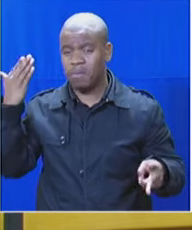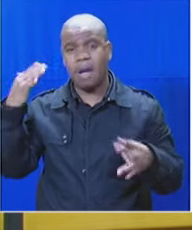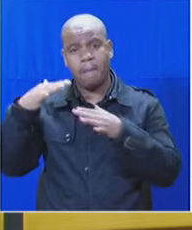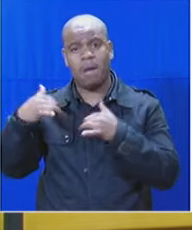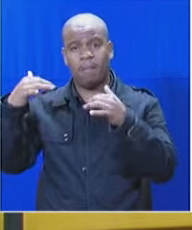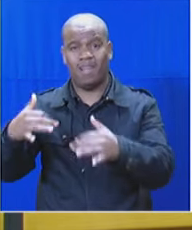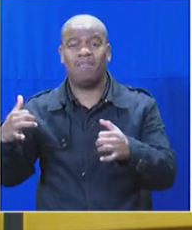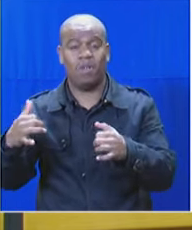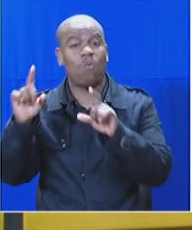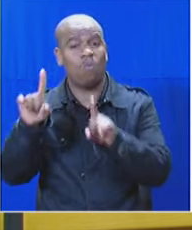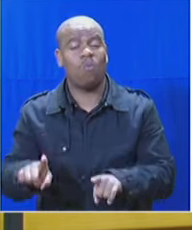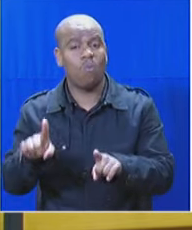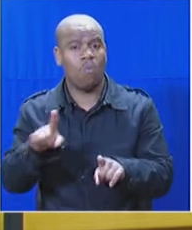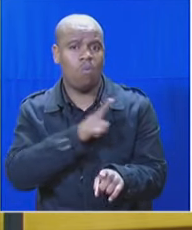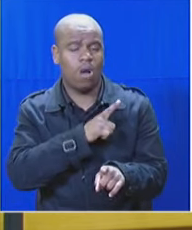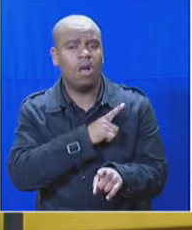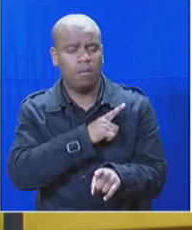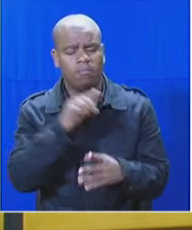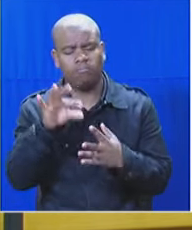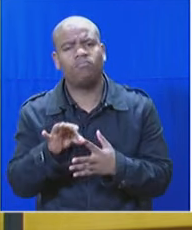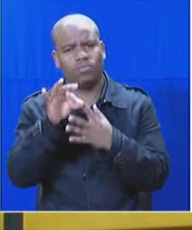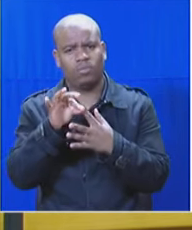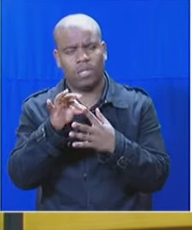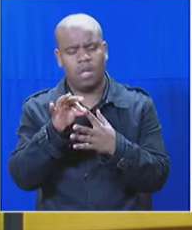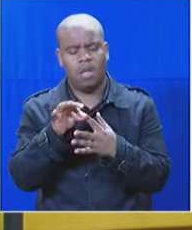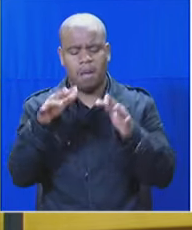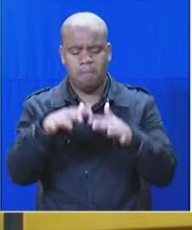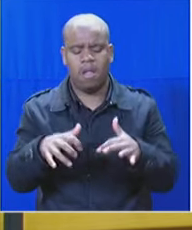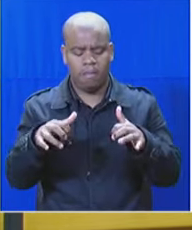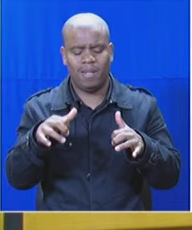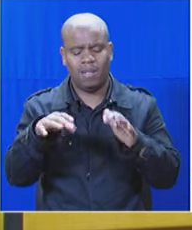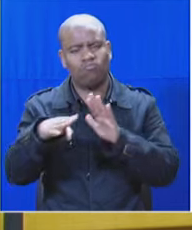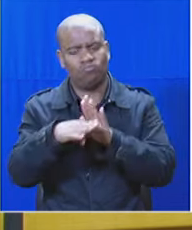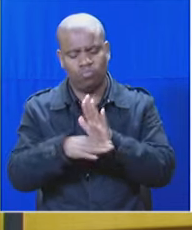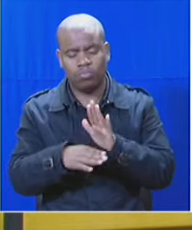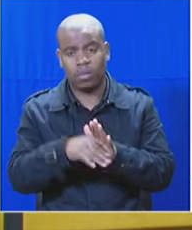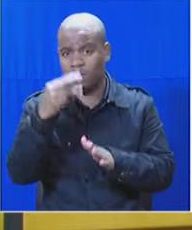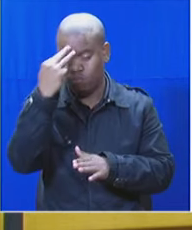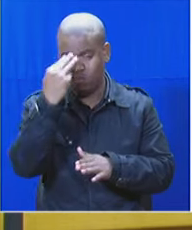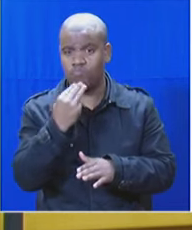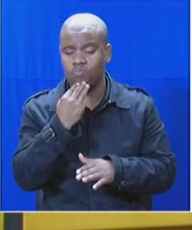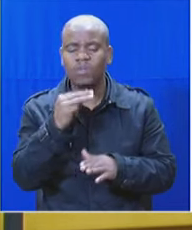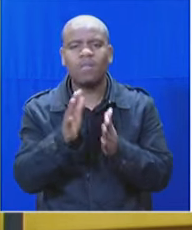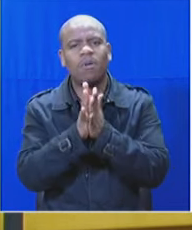especially because, in particular, the decorum of the House is lost.